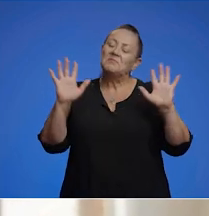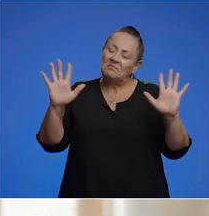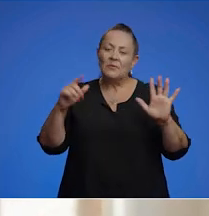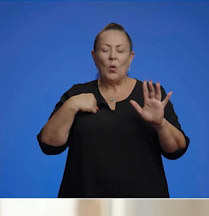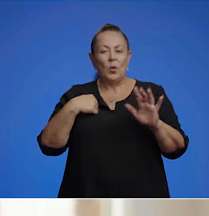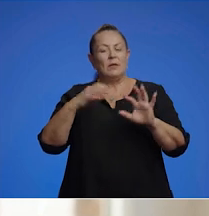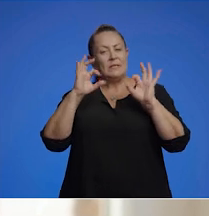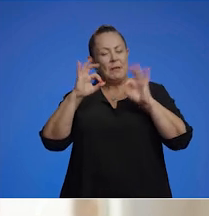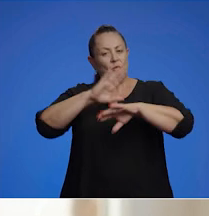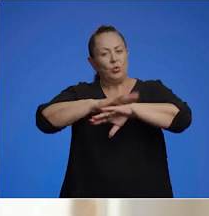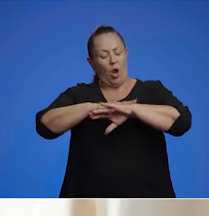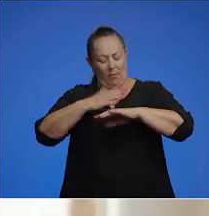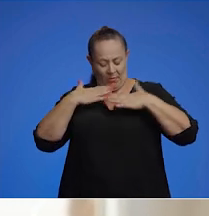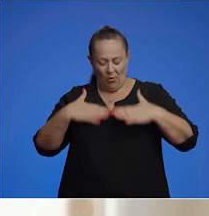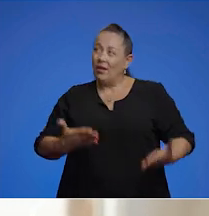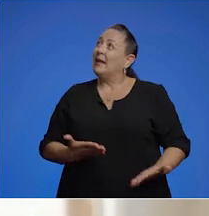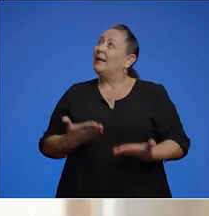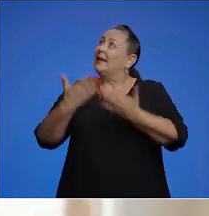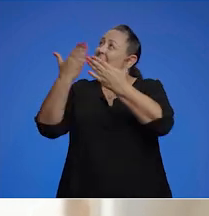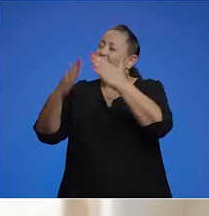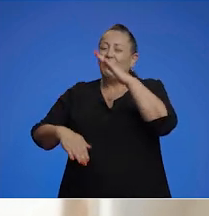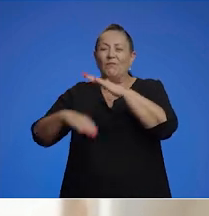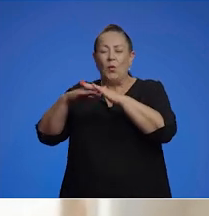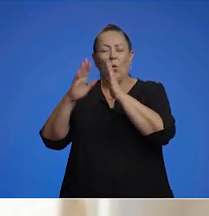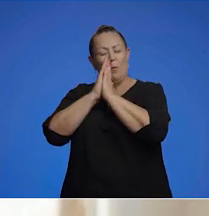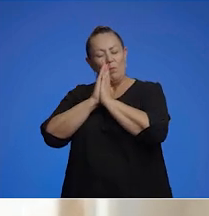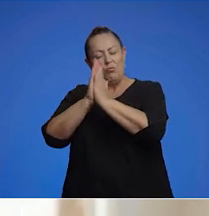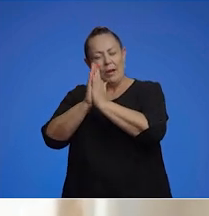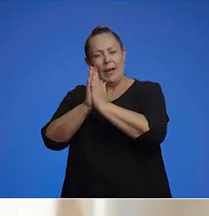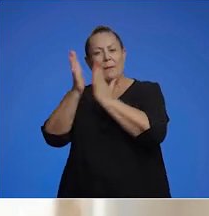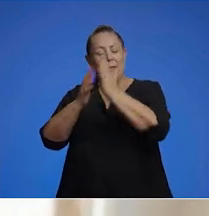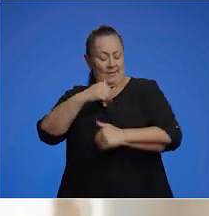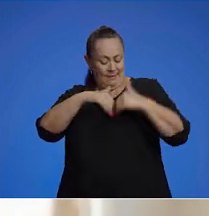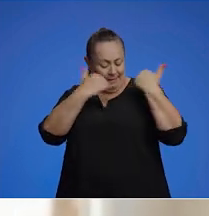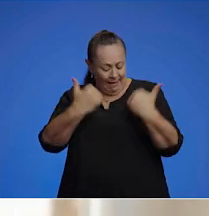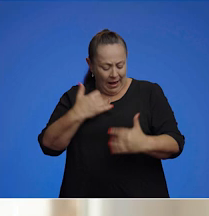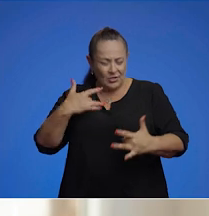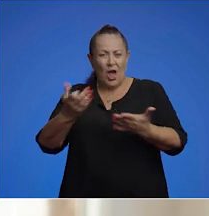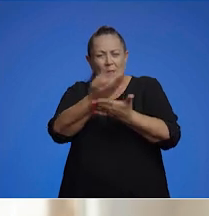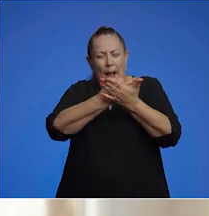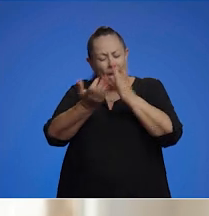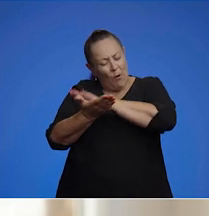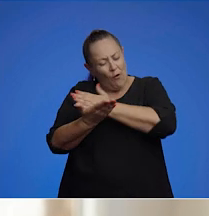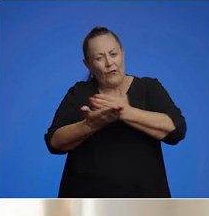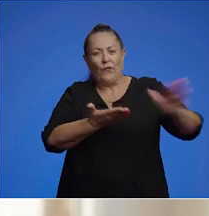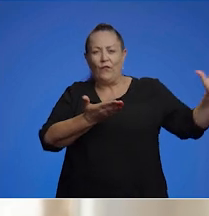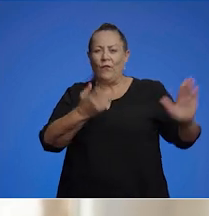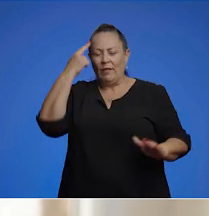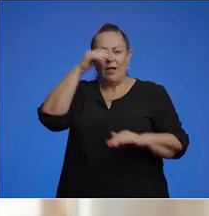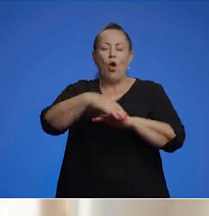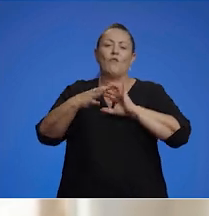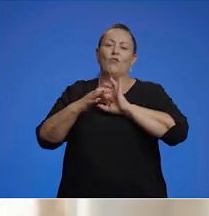give ourselves radically over to prayer and clearing out anything in our hearts and in our lives that might be getting in the way of